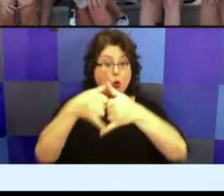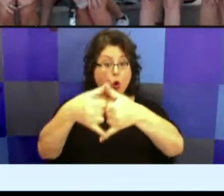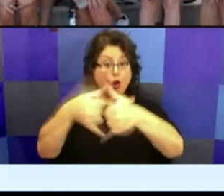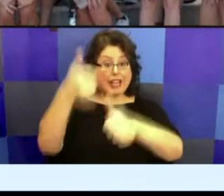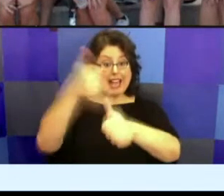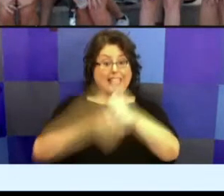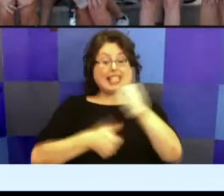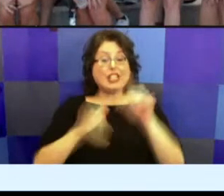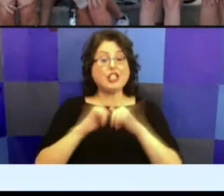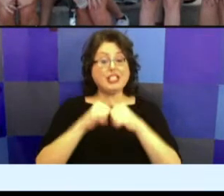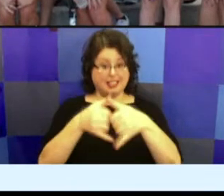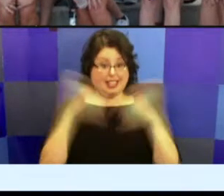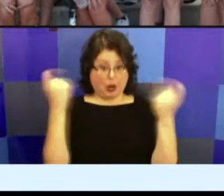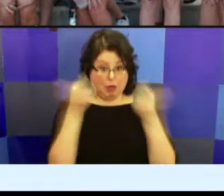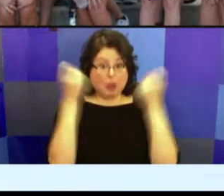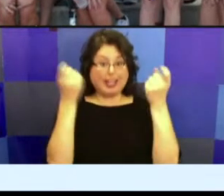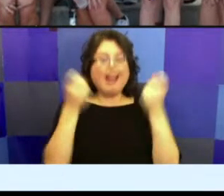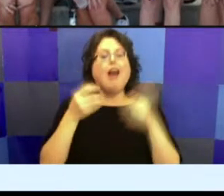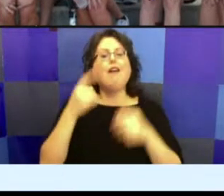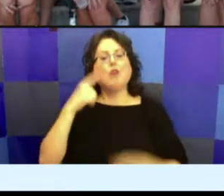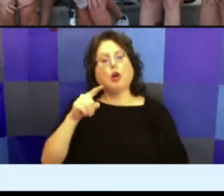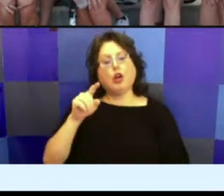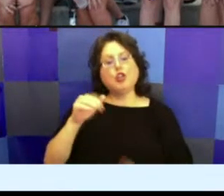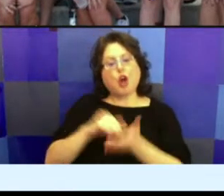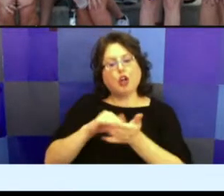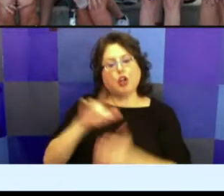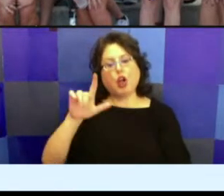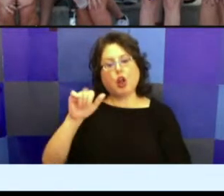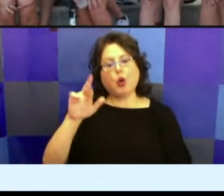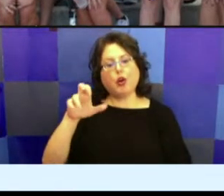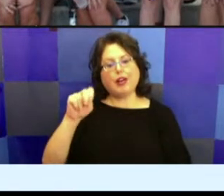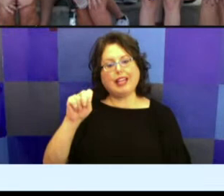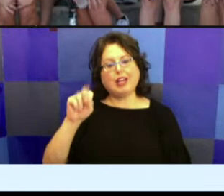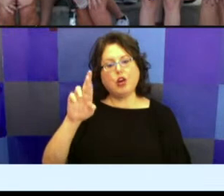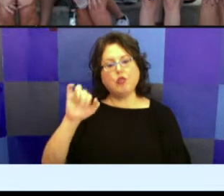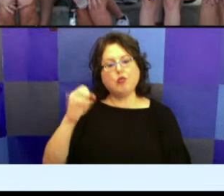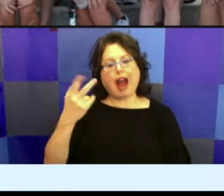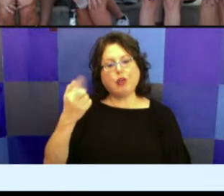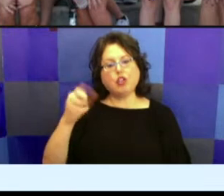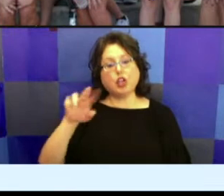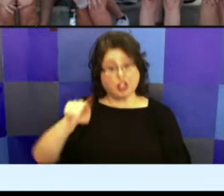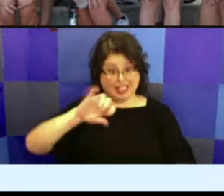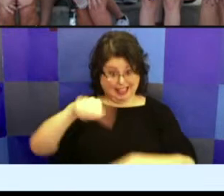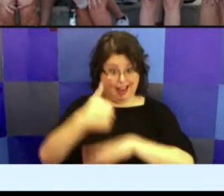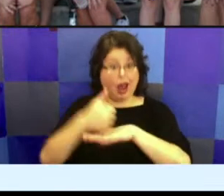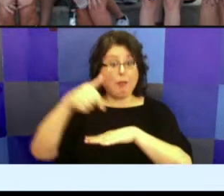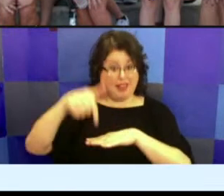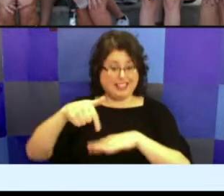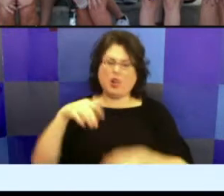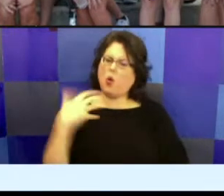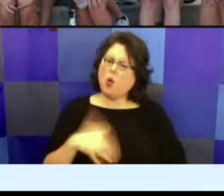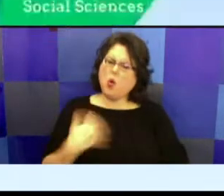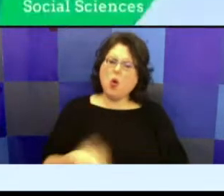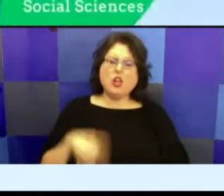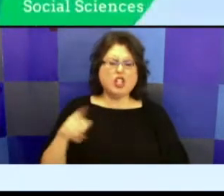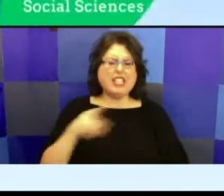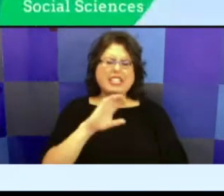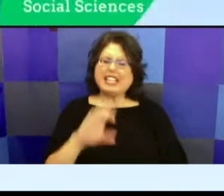our founding director, Dr. Lauren Rauscher, who is the embodiment of the character of the award recipient.